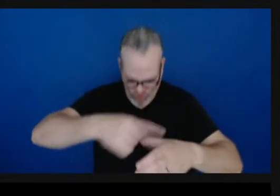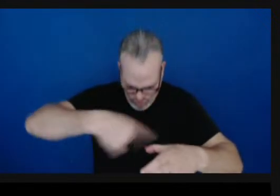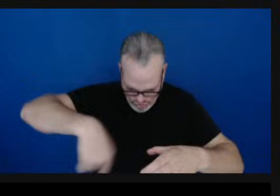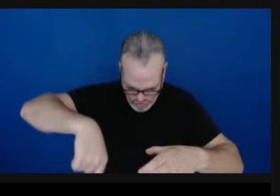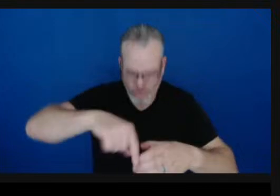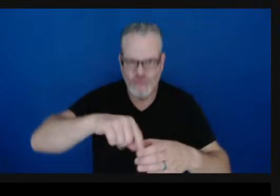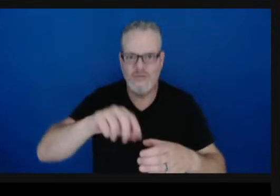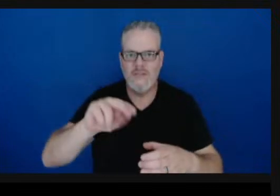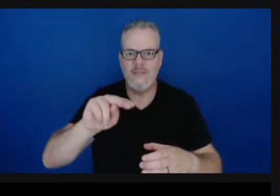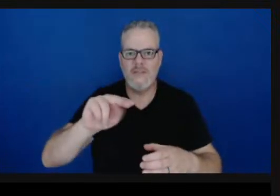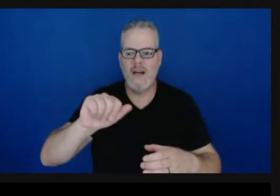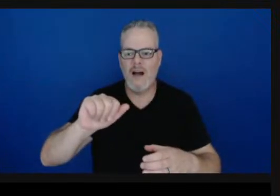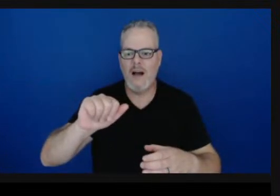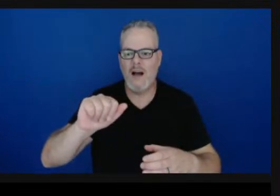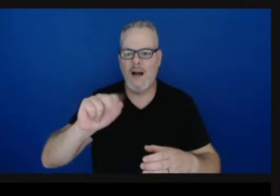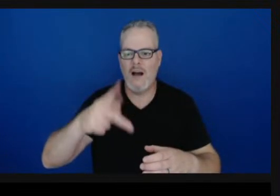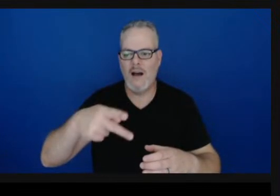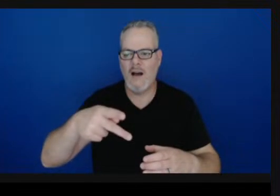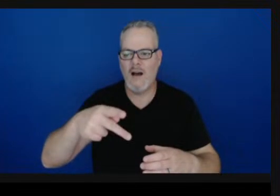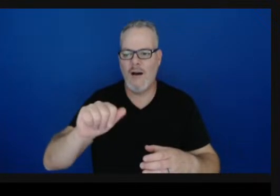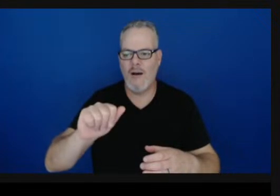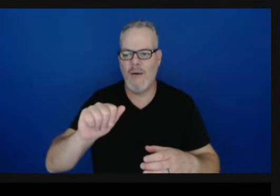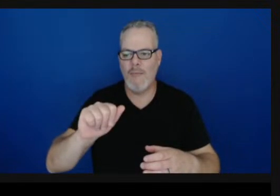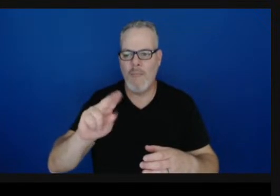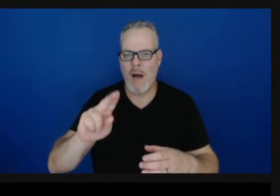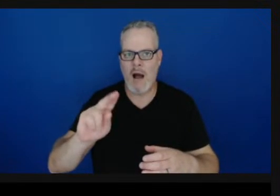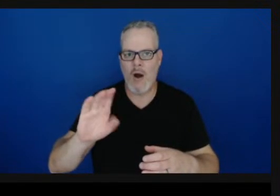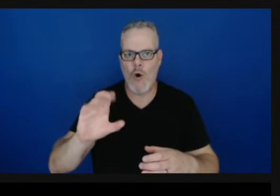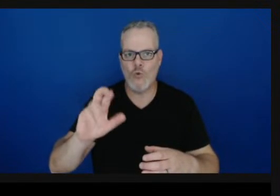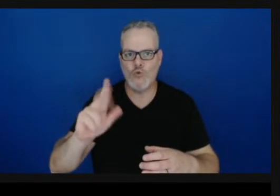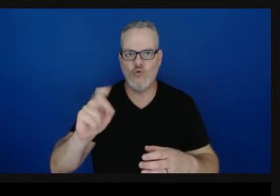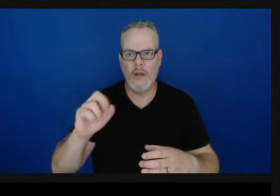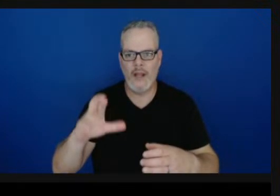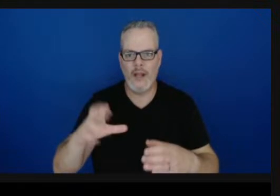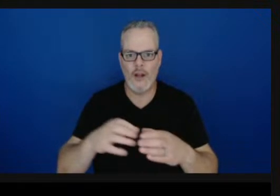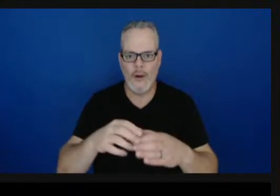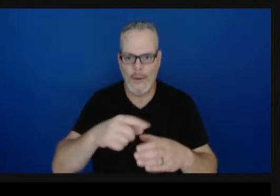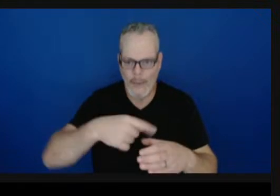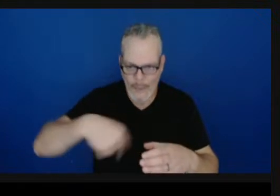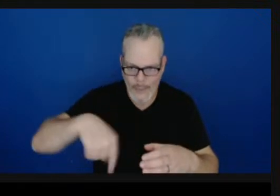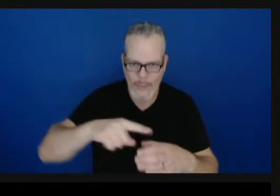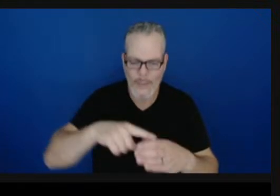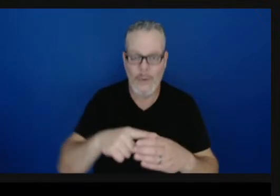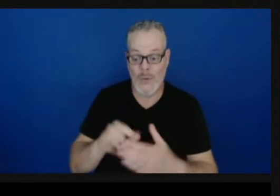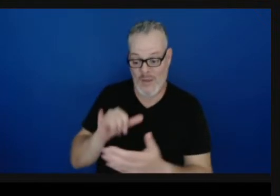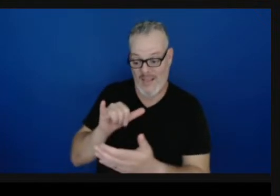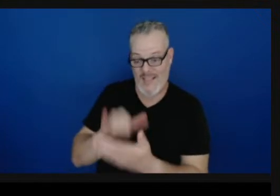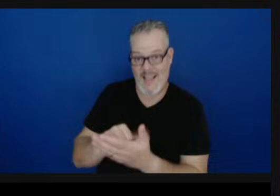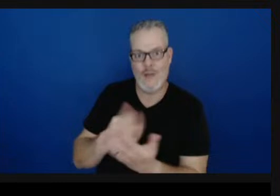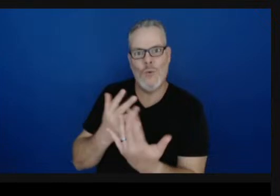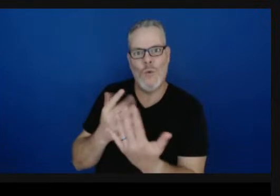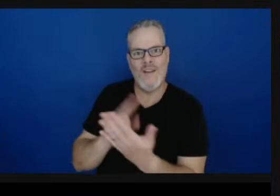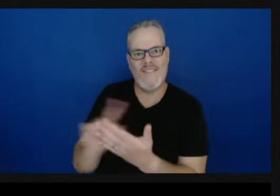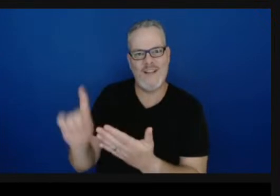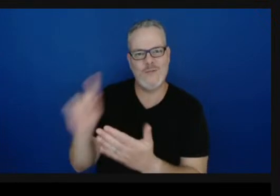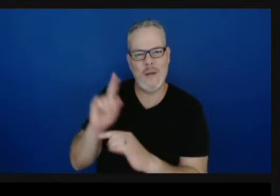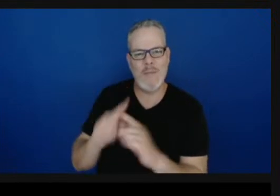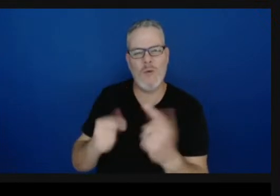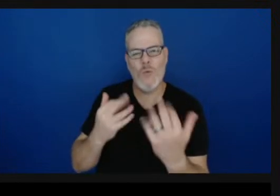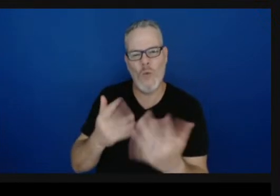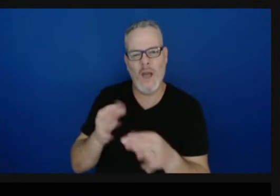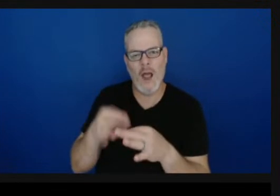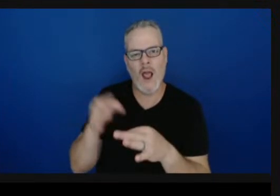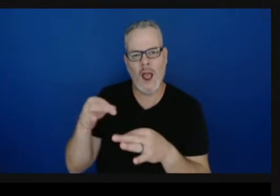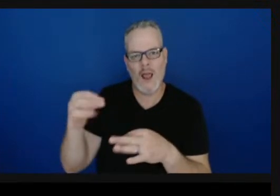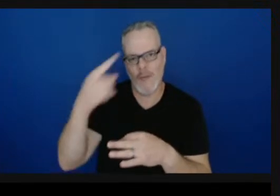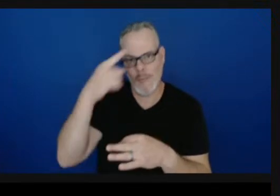our update last week, because it had taken some time for that other map to populate to the website. And we do have that